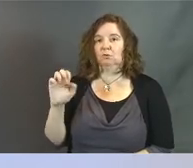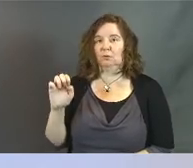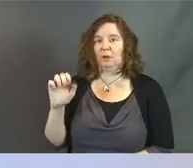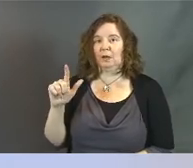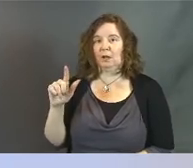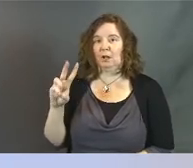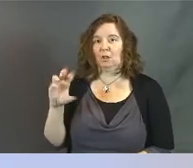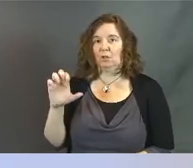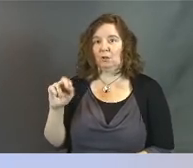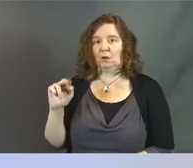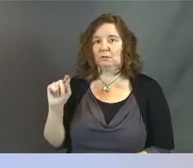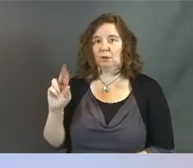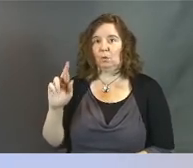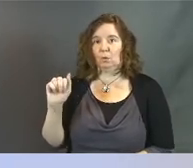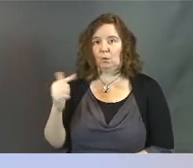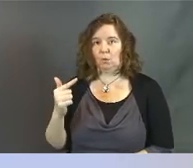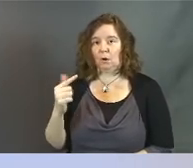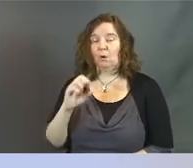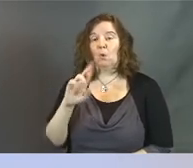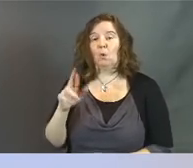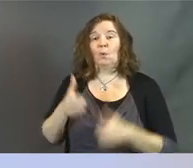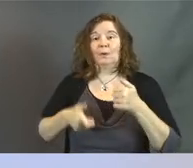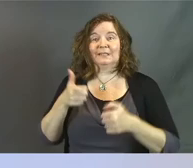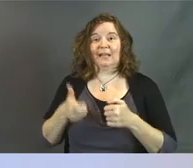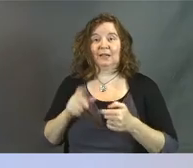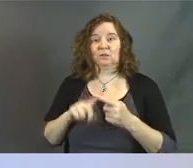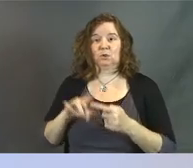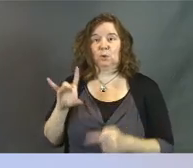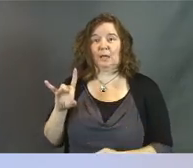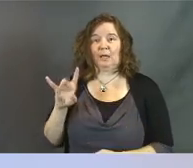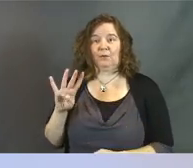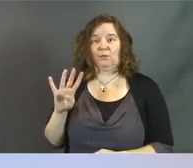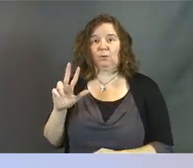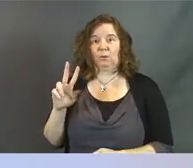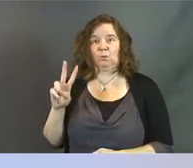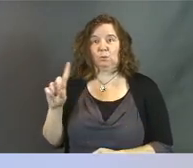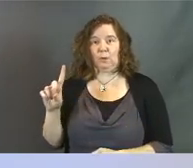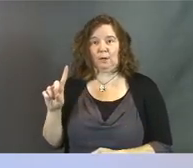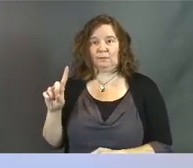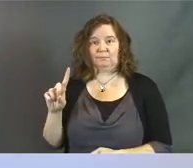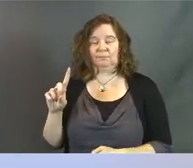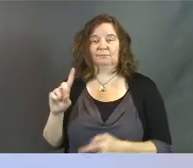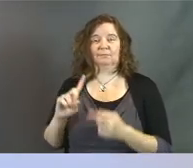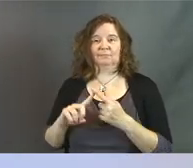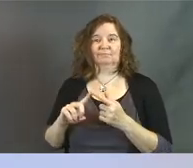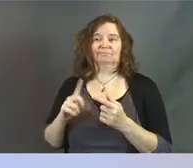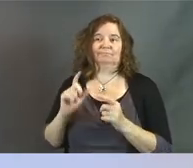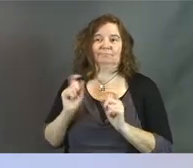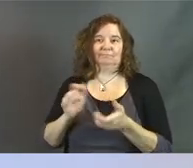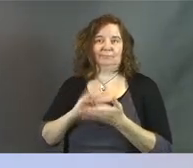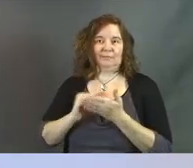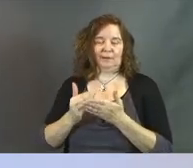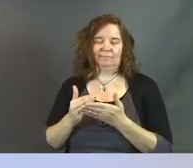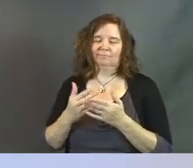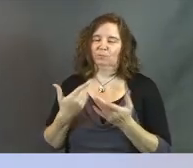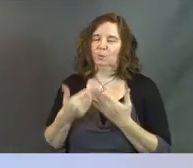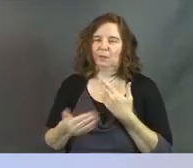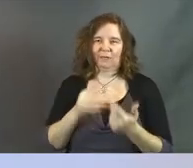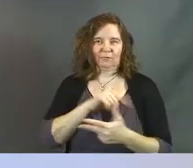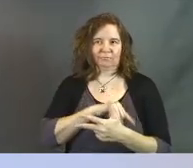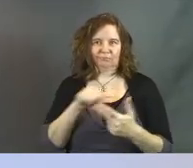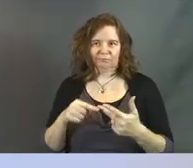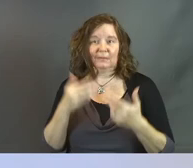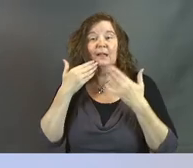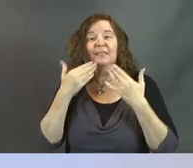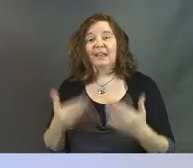to give by texting the number 84321. Whatever works best for you. Thank you so much for taking care of that today.